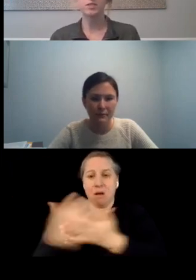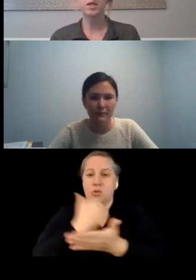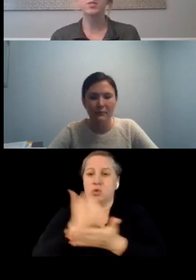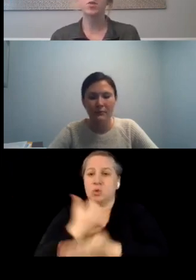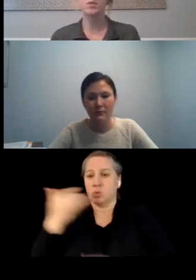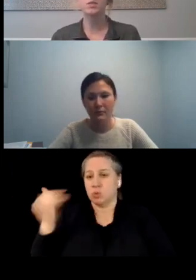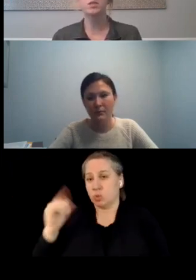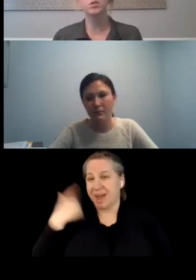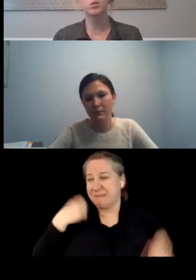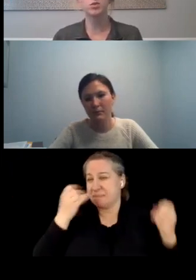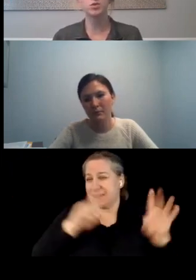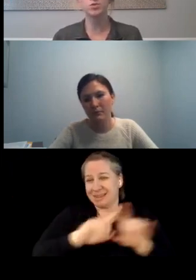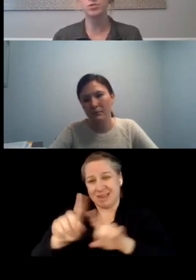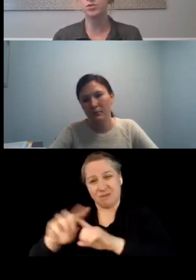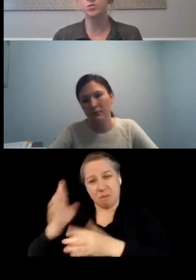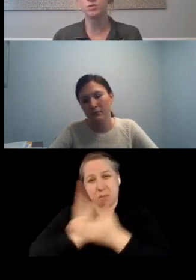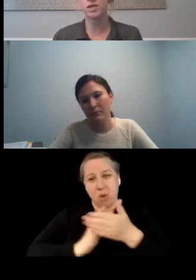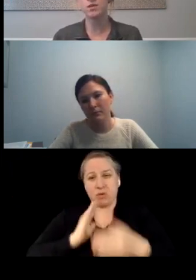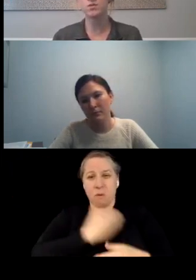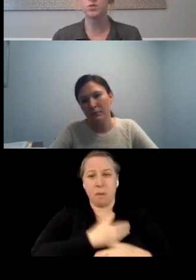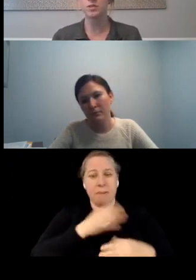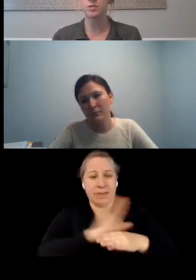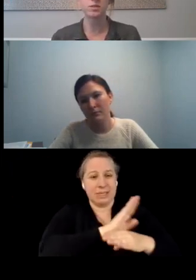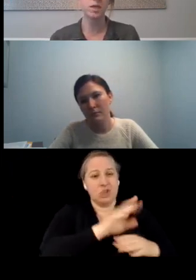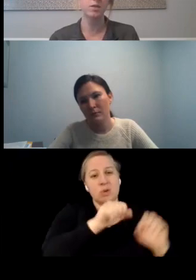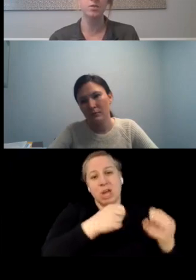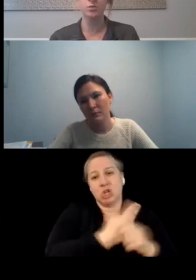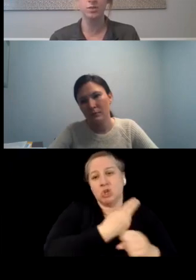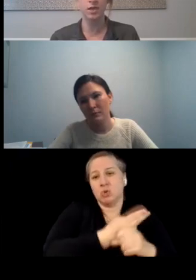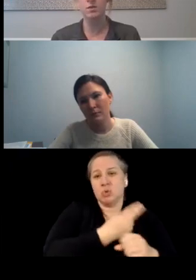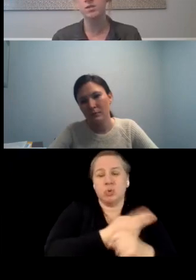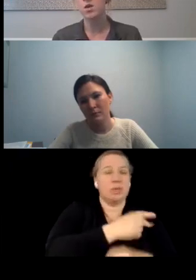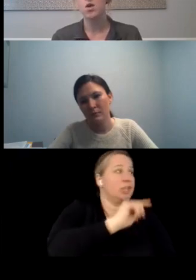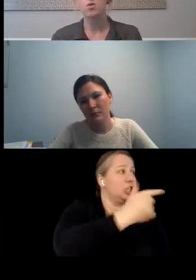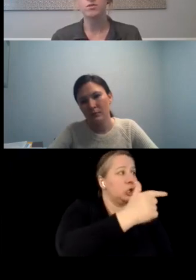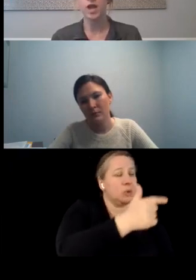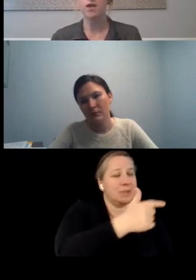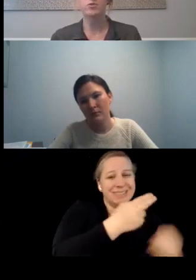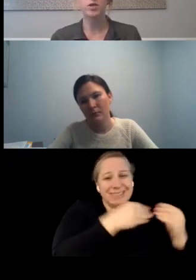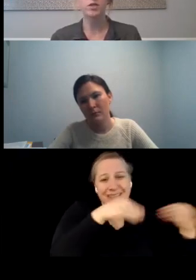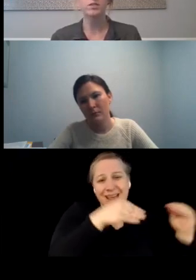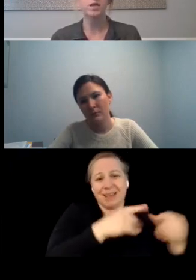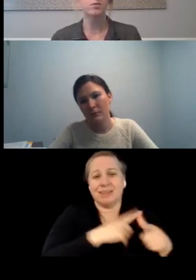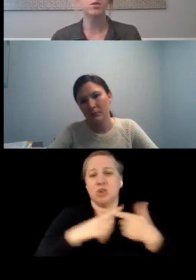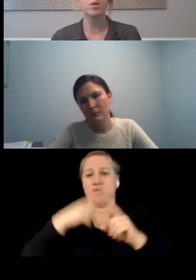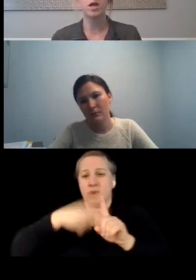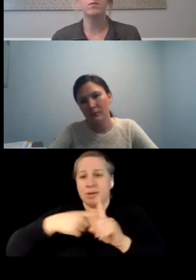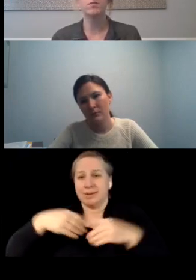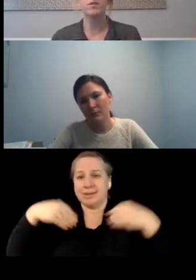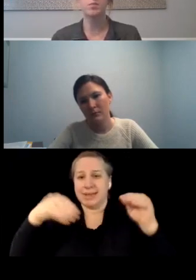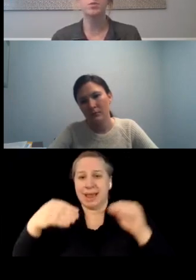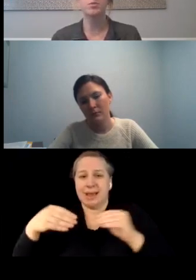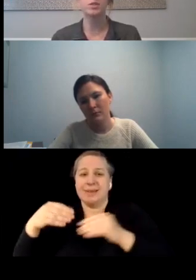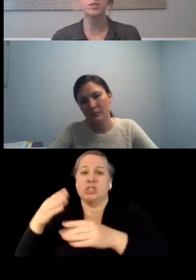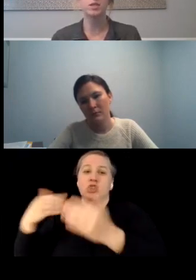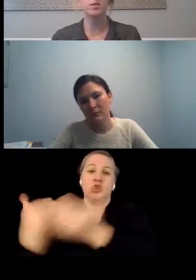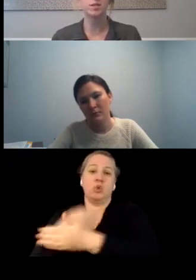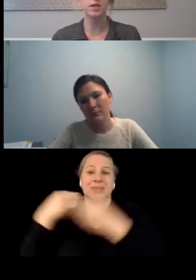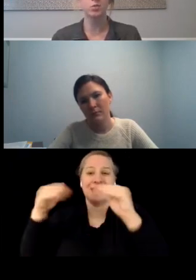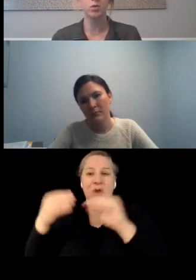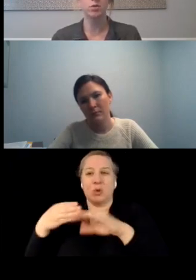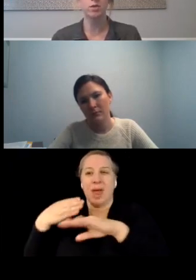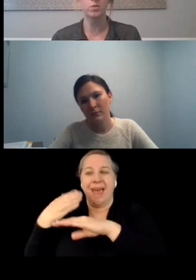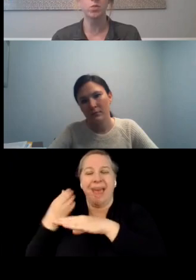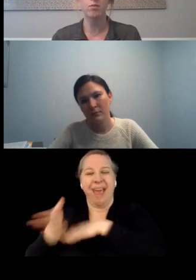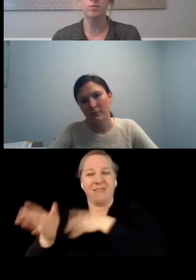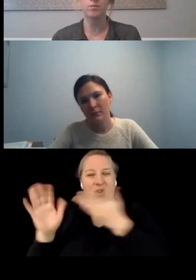many different sides of our business. So you could do used sales, rental sales, new sales, or even aftermarket sales. So a lot of different opportunities in the